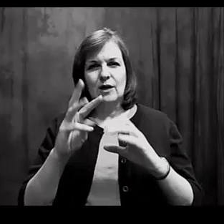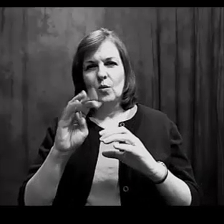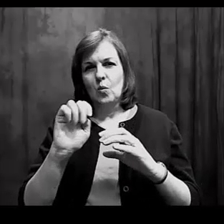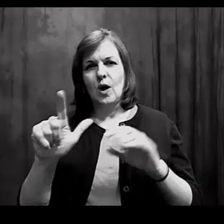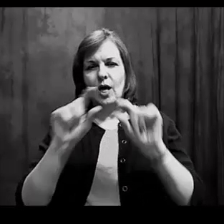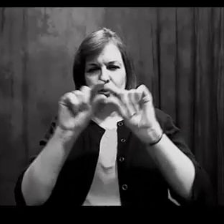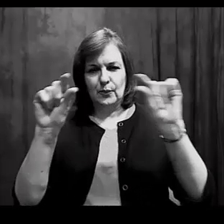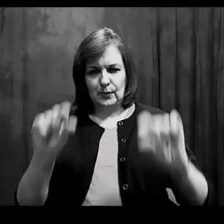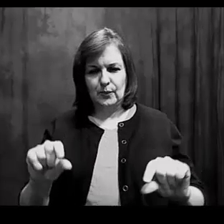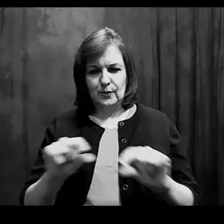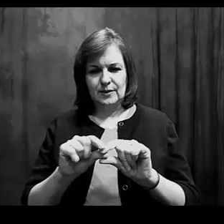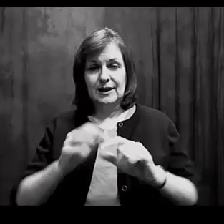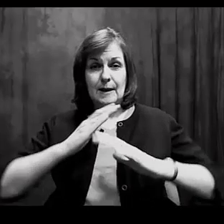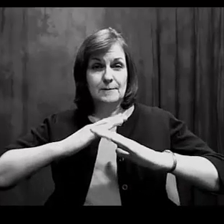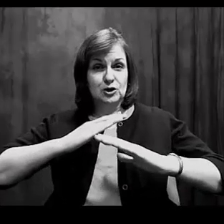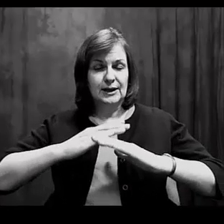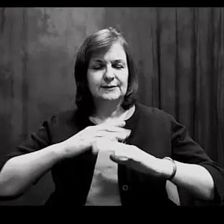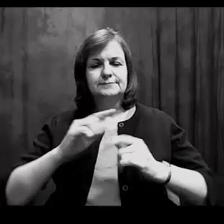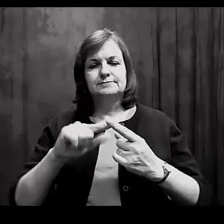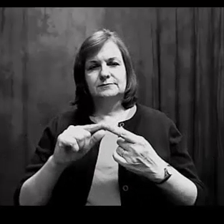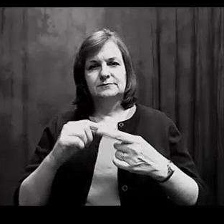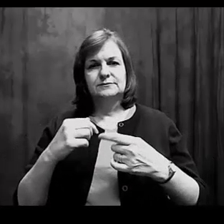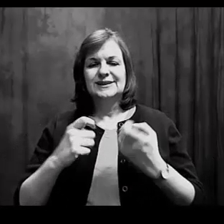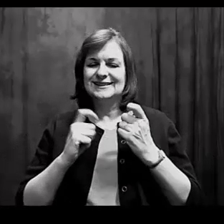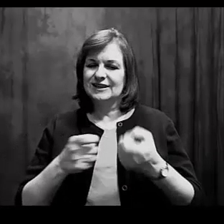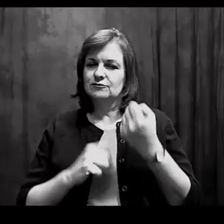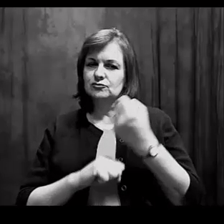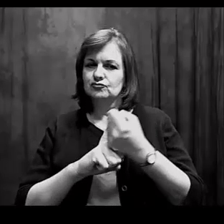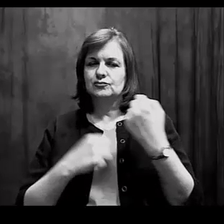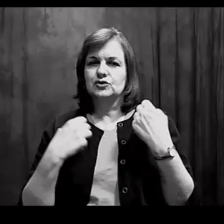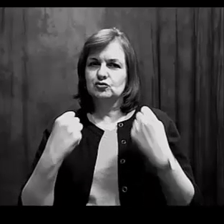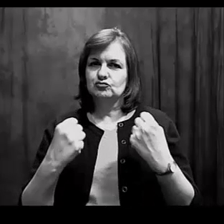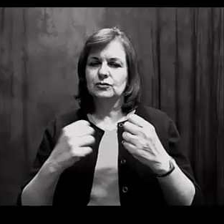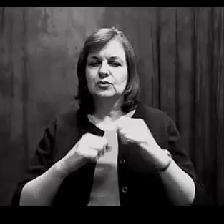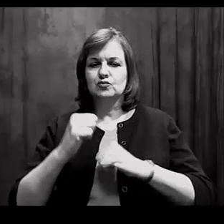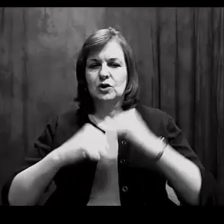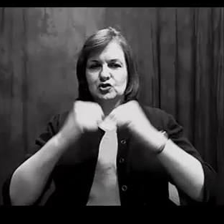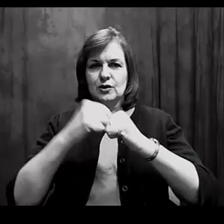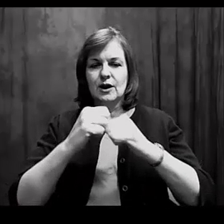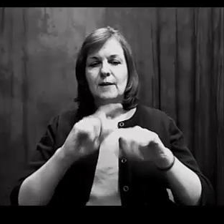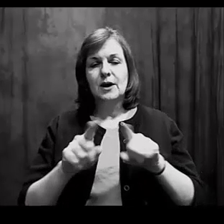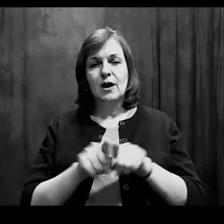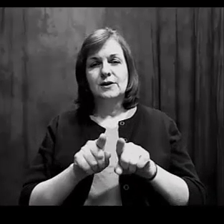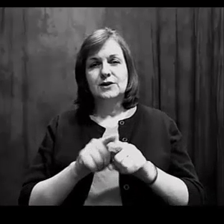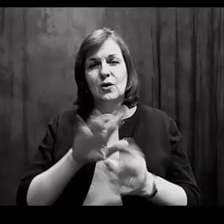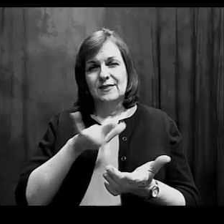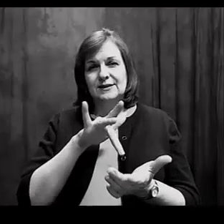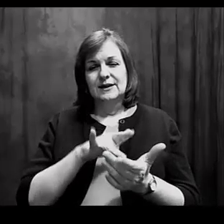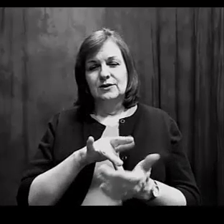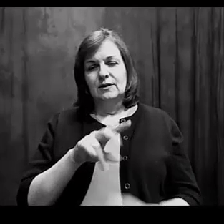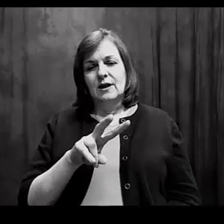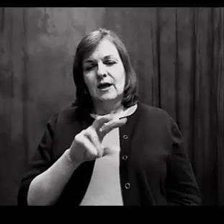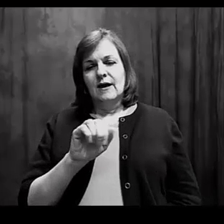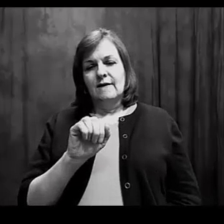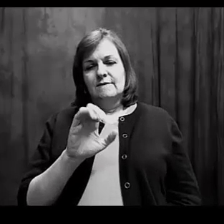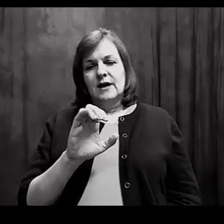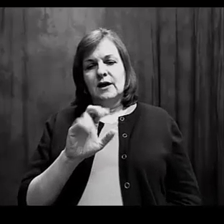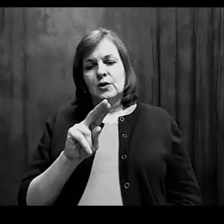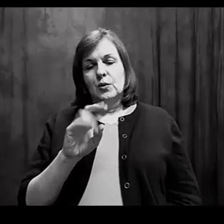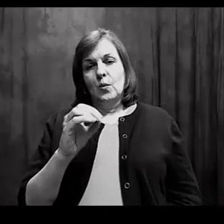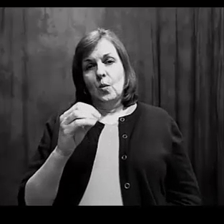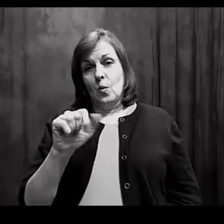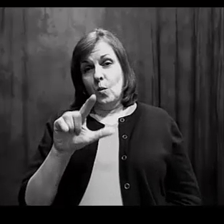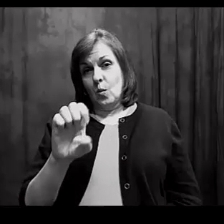So the cell wall is going to be important for us. It's protective, it's structural, but we're also going to have to think about this central vacuole as